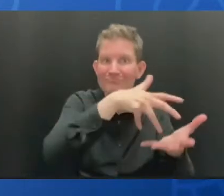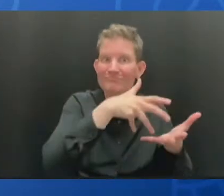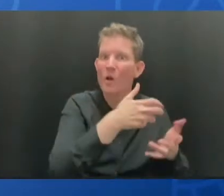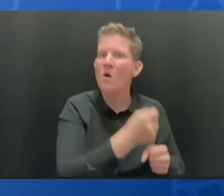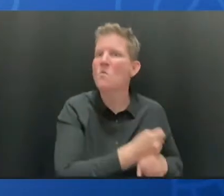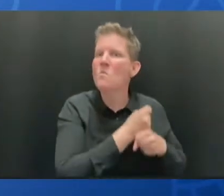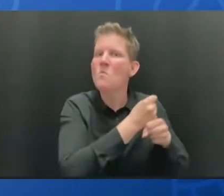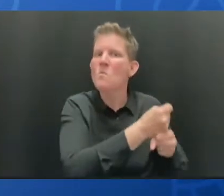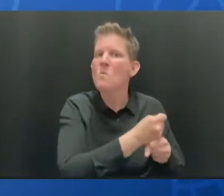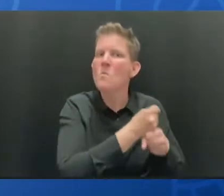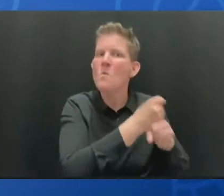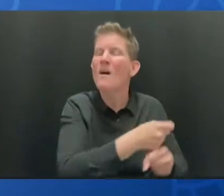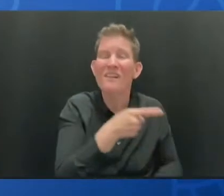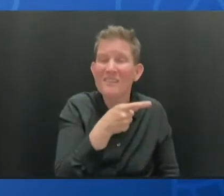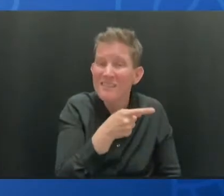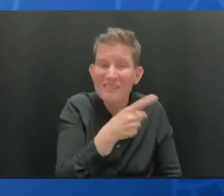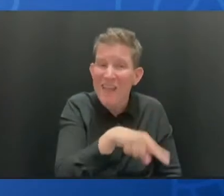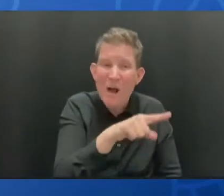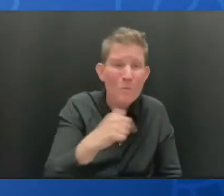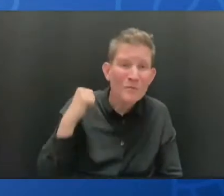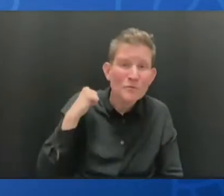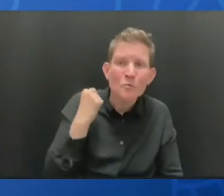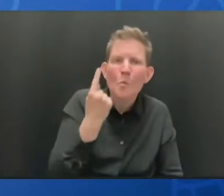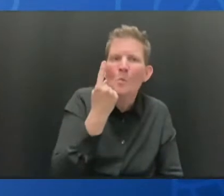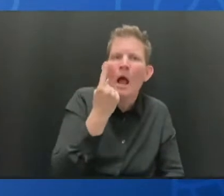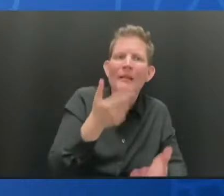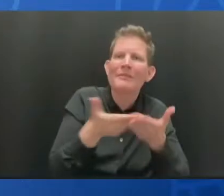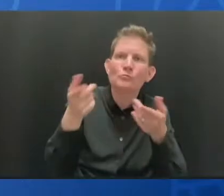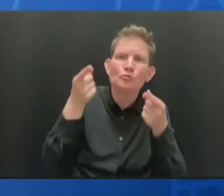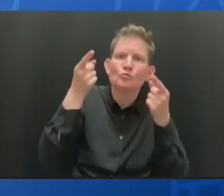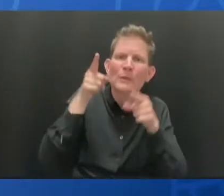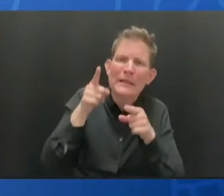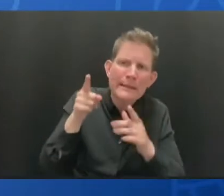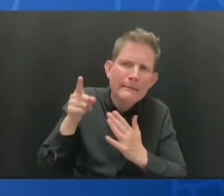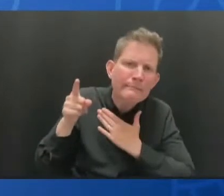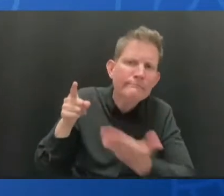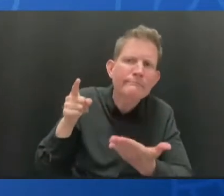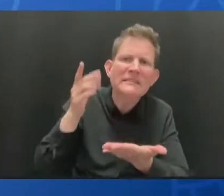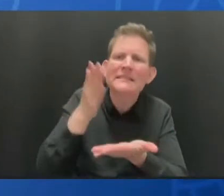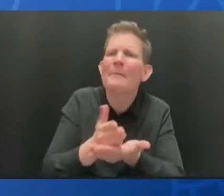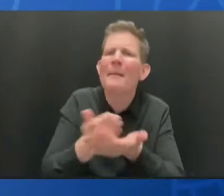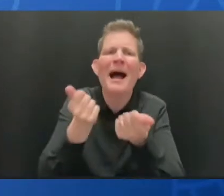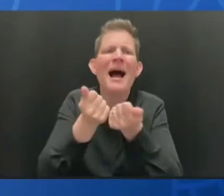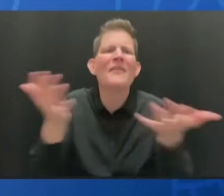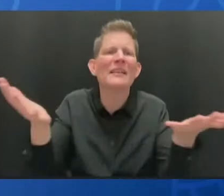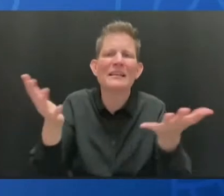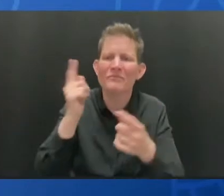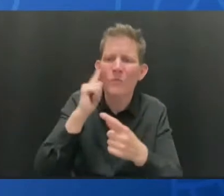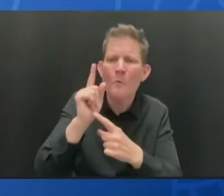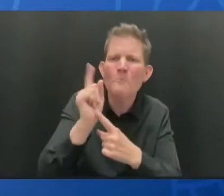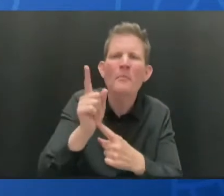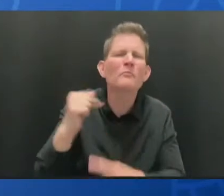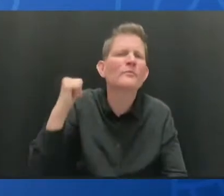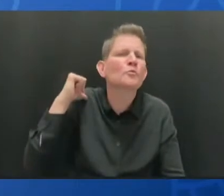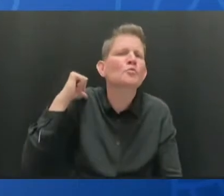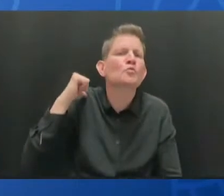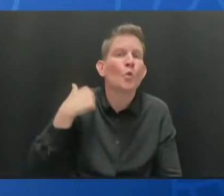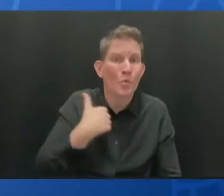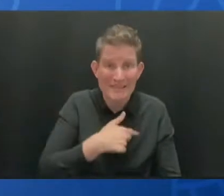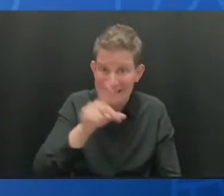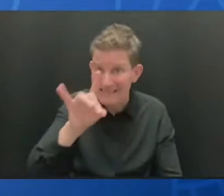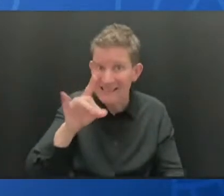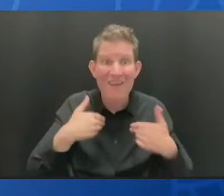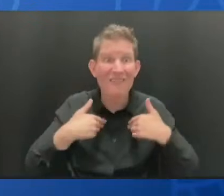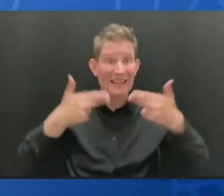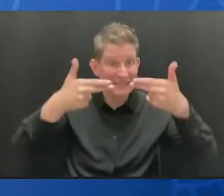moment. They've refused. So we did. We had, it was a ceasefire, and Special Envoy Witkoff, very successful,